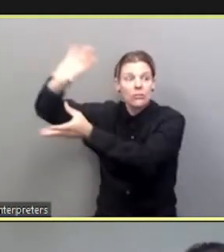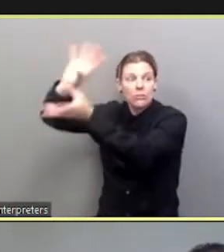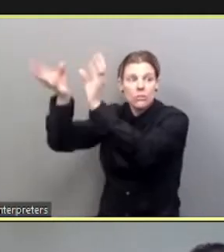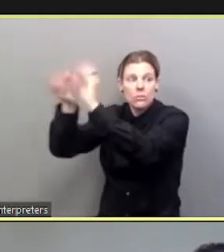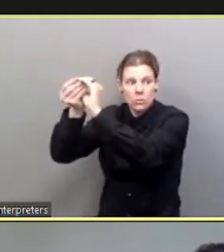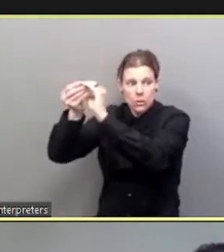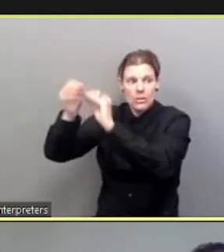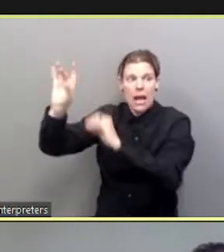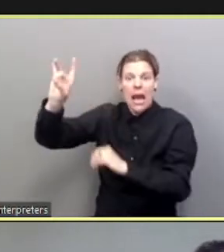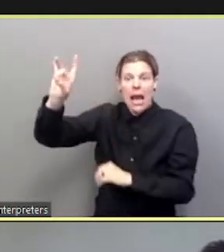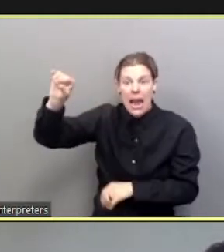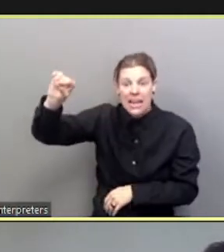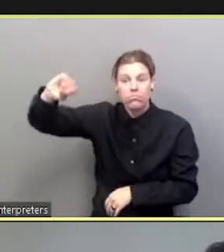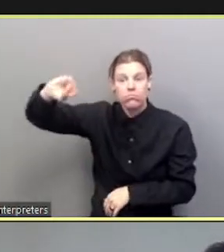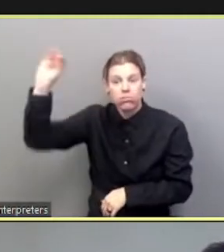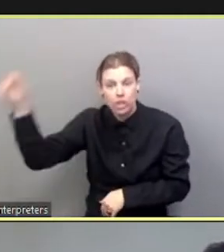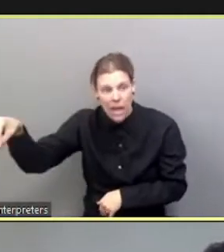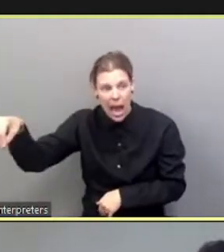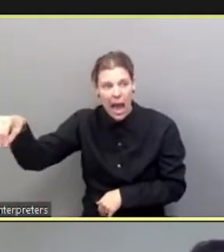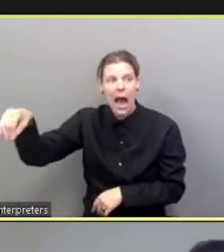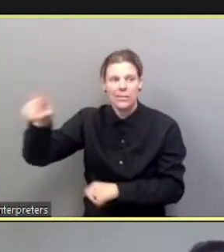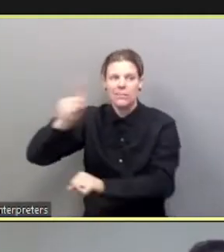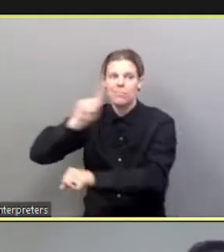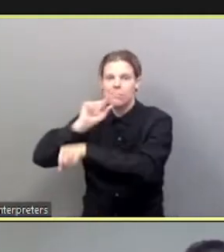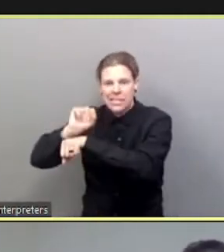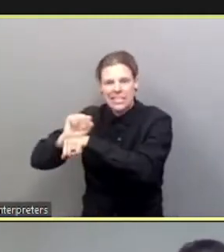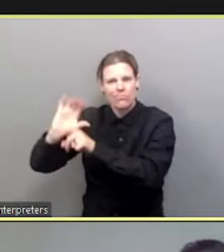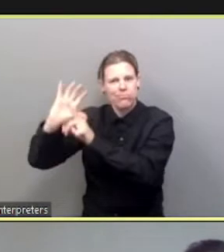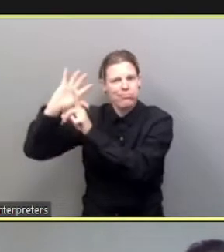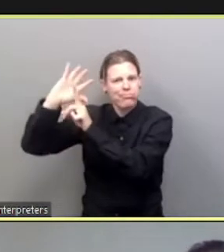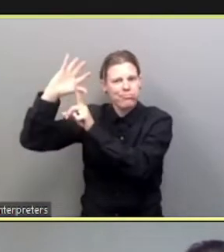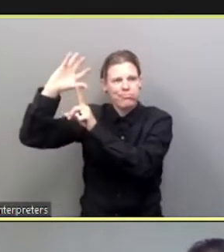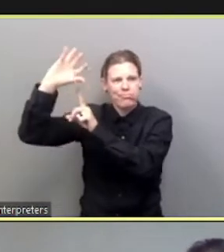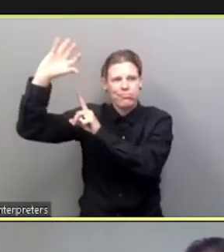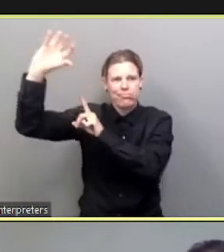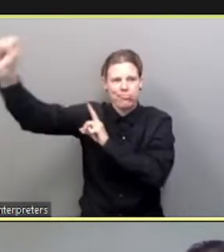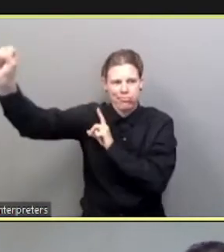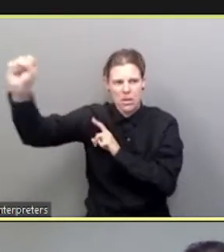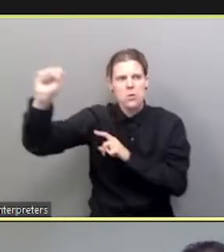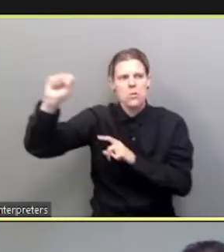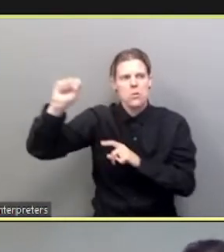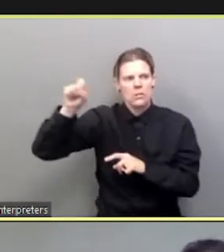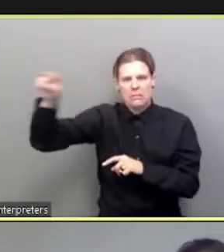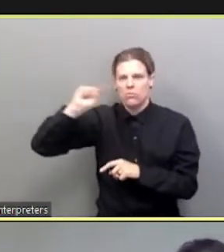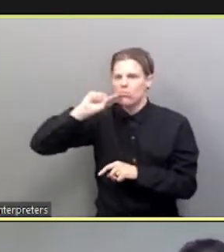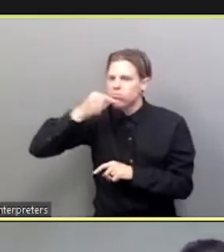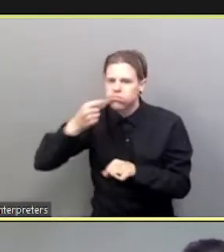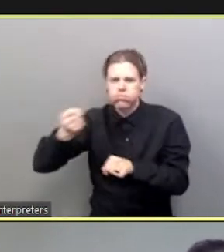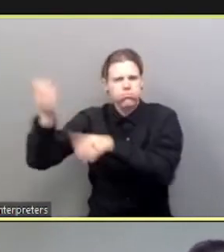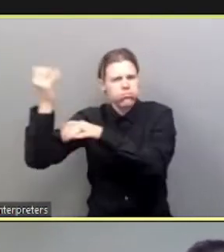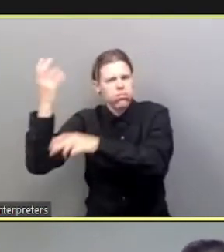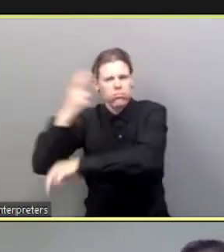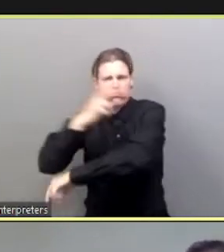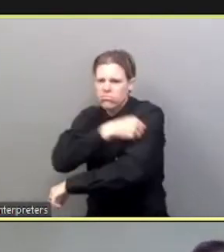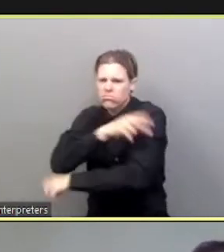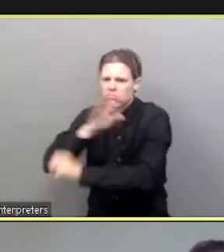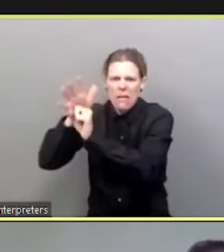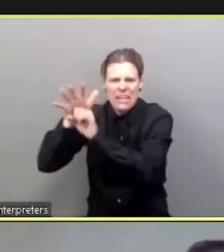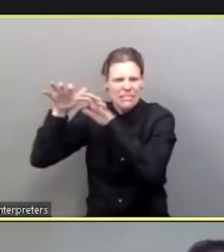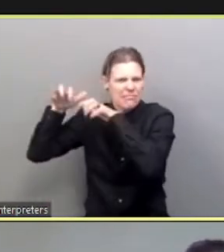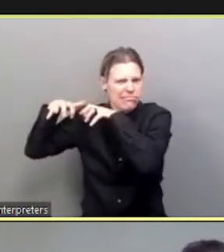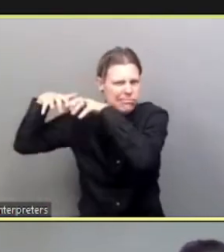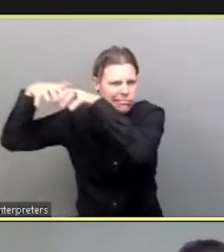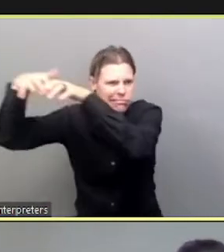considered in the high level or the substantial level. So even though some places are now seeing a reprieve with